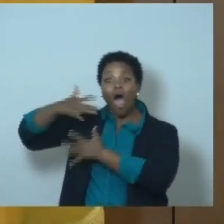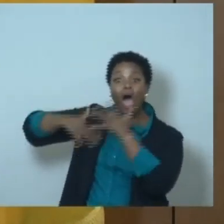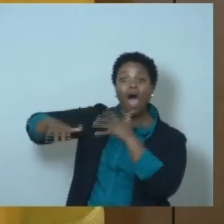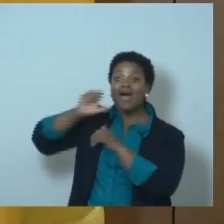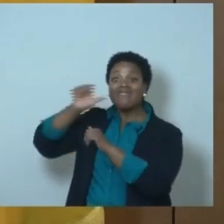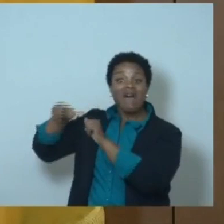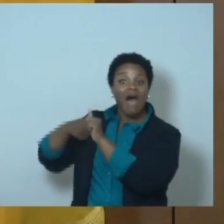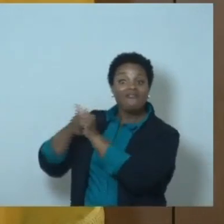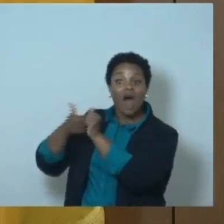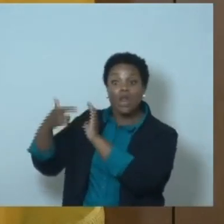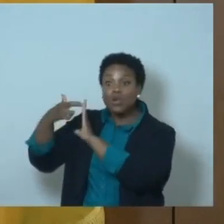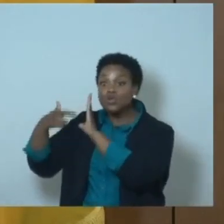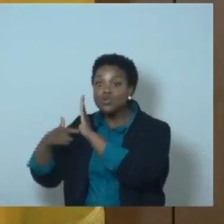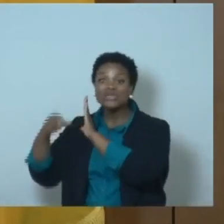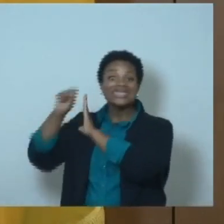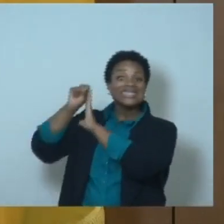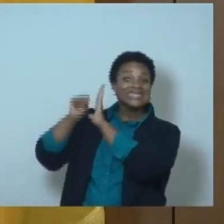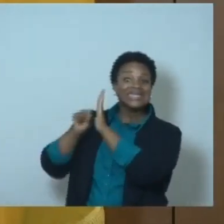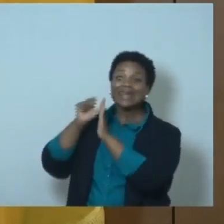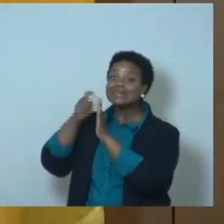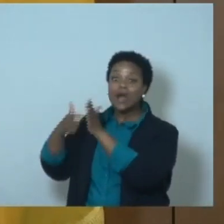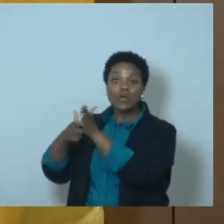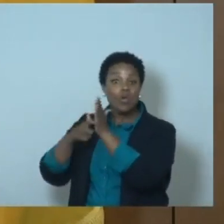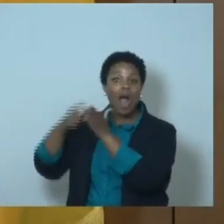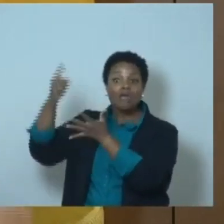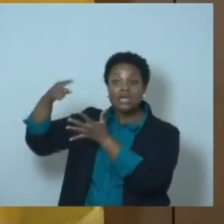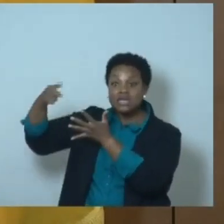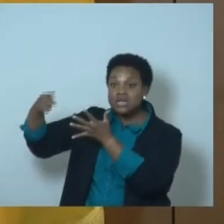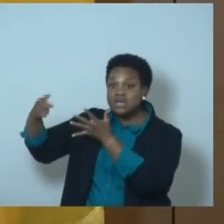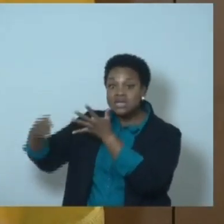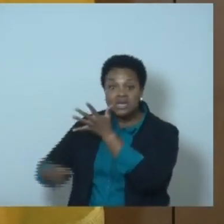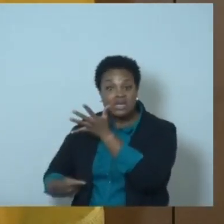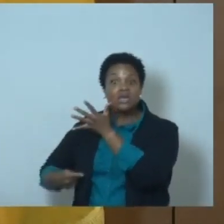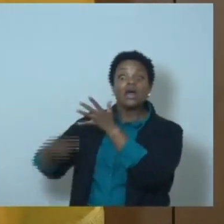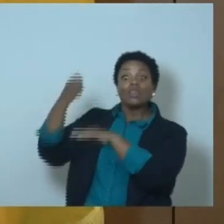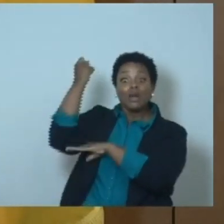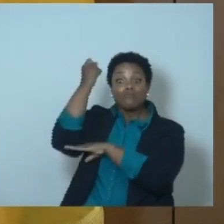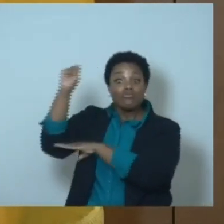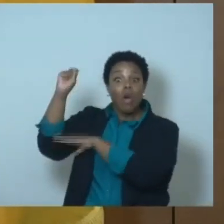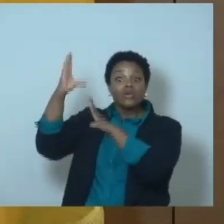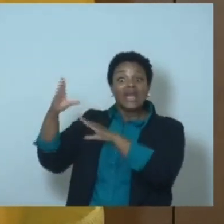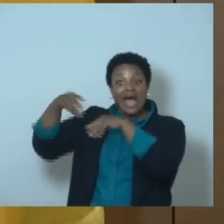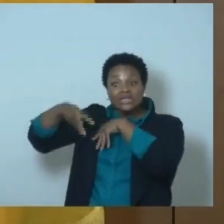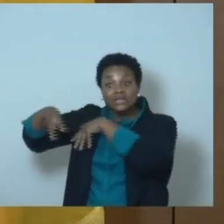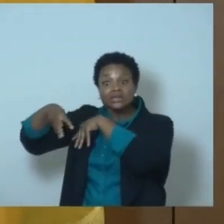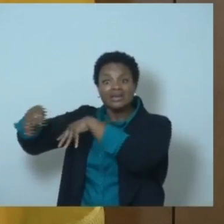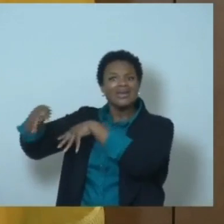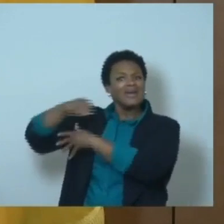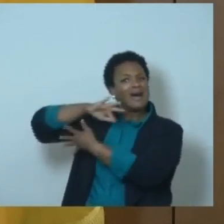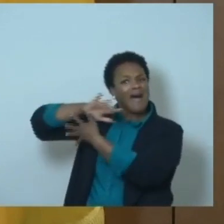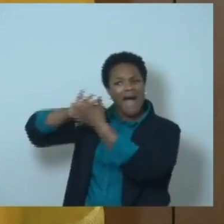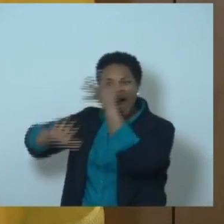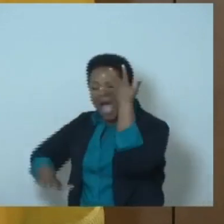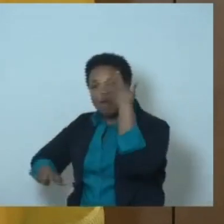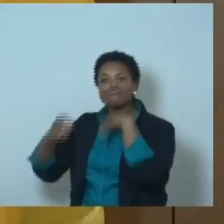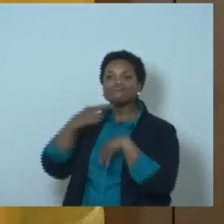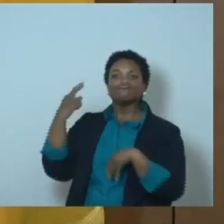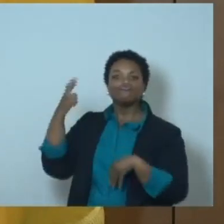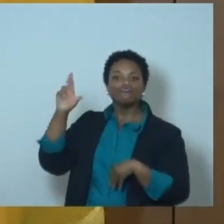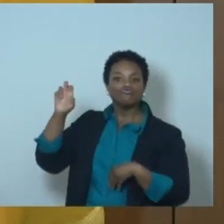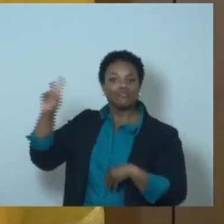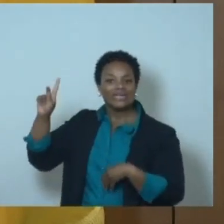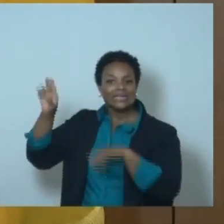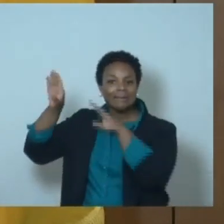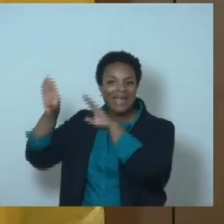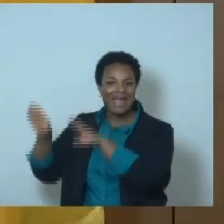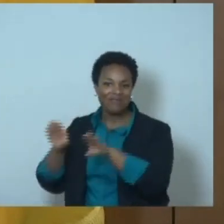really enforcing that or working to really make that the standard, the protests, all of it are risk behaviors. So I